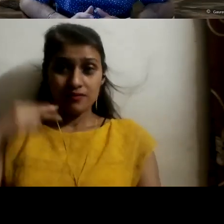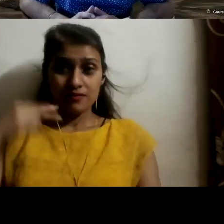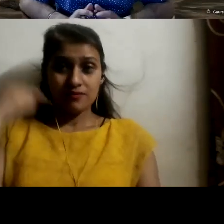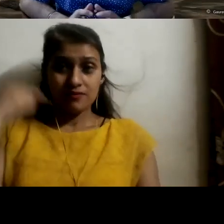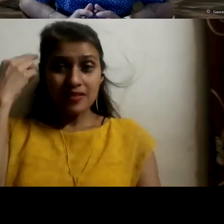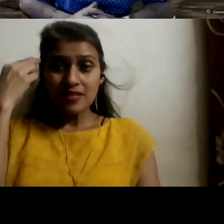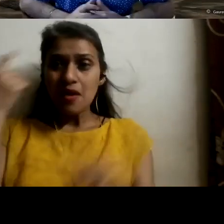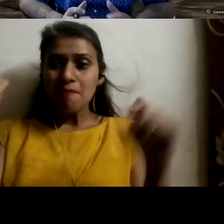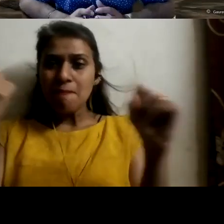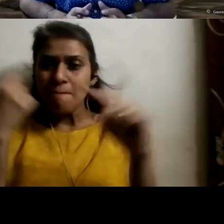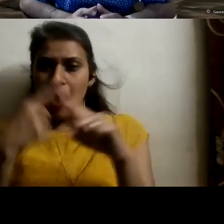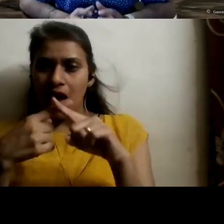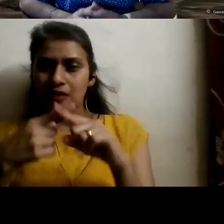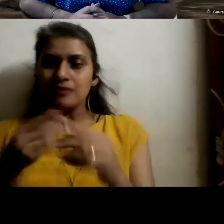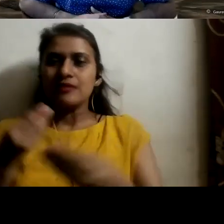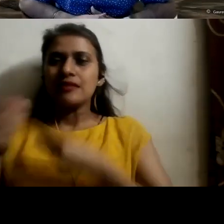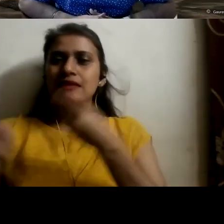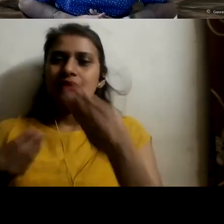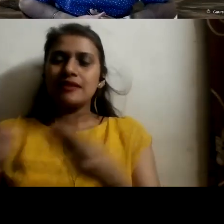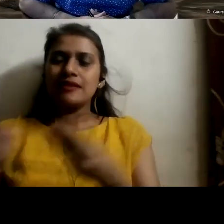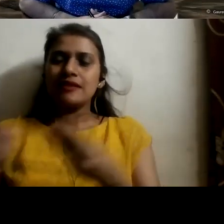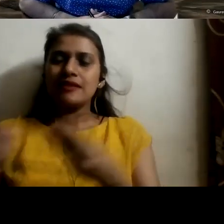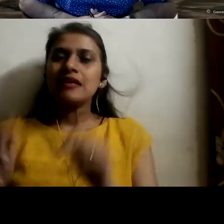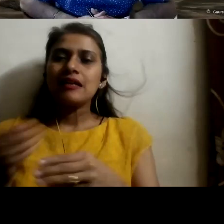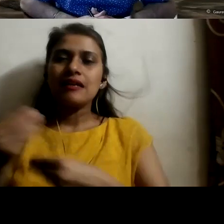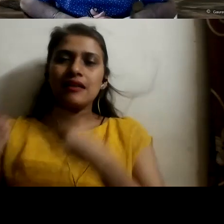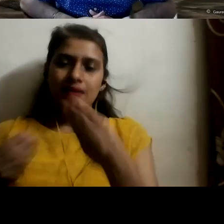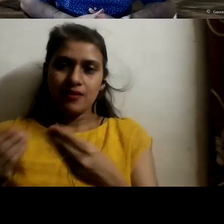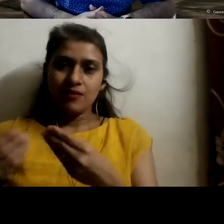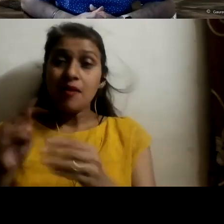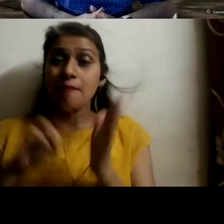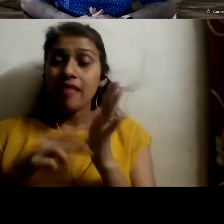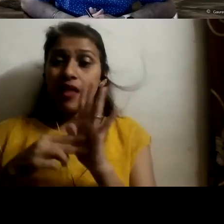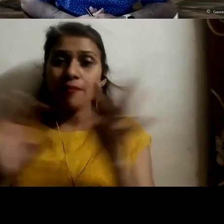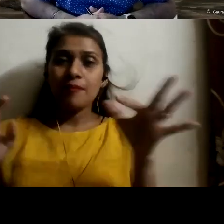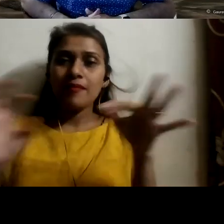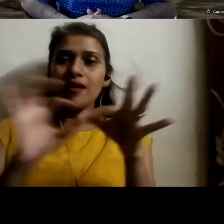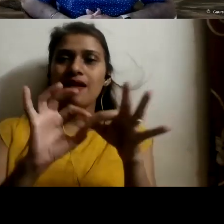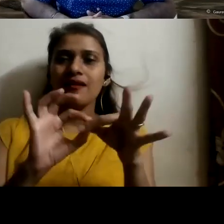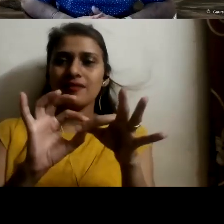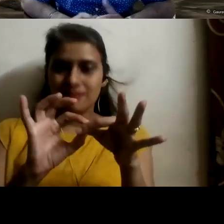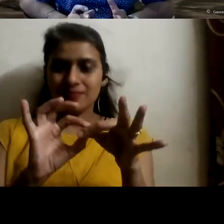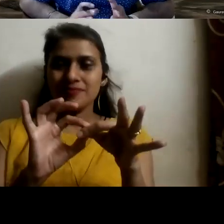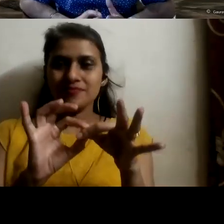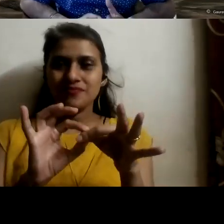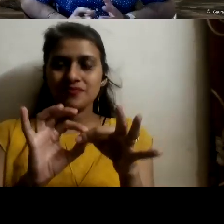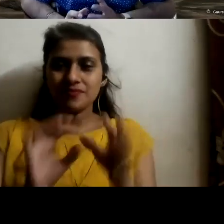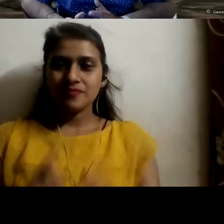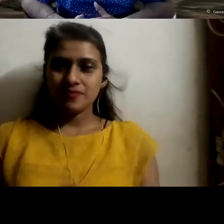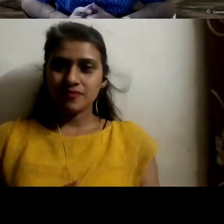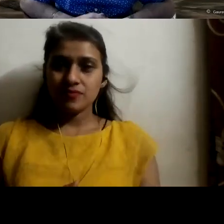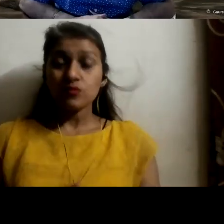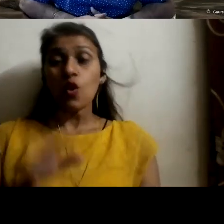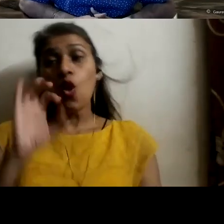two words, connecting the two words, right? And when we say universal design or